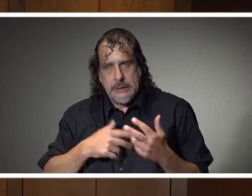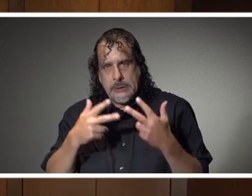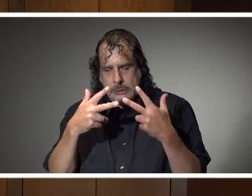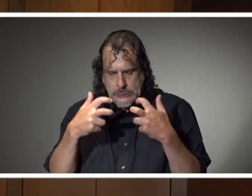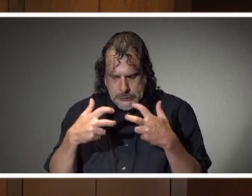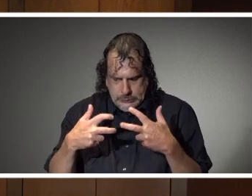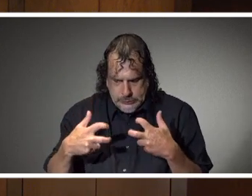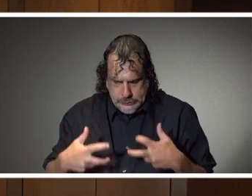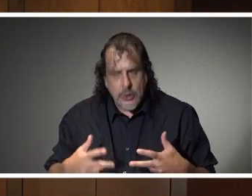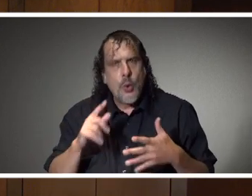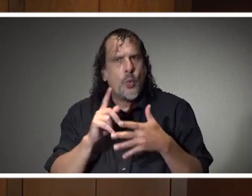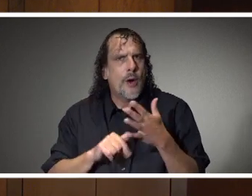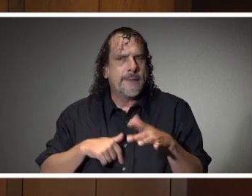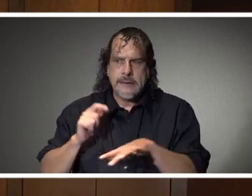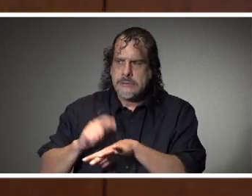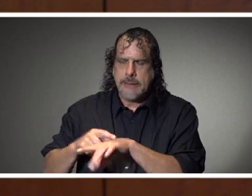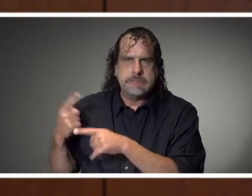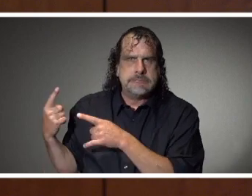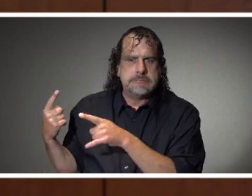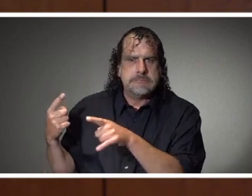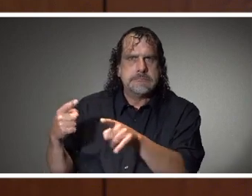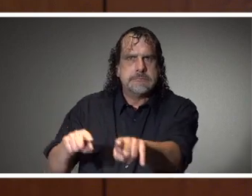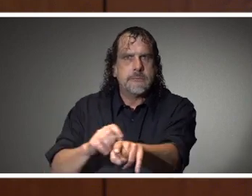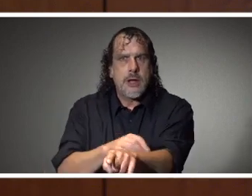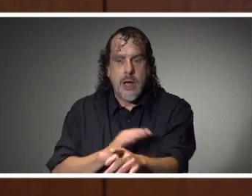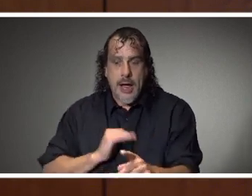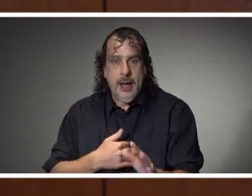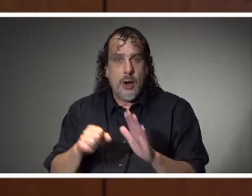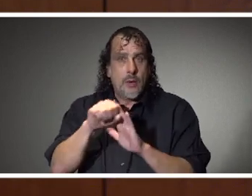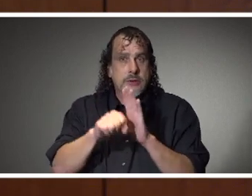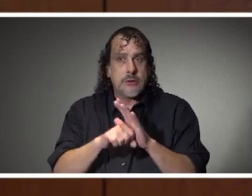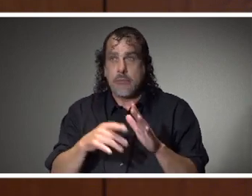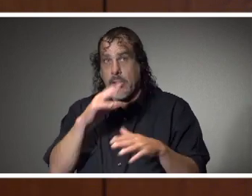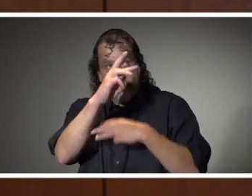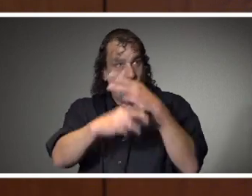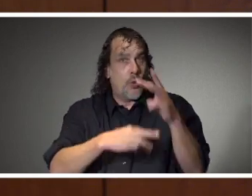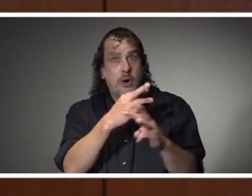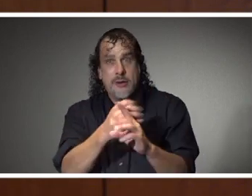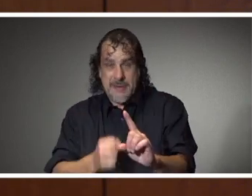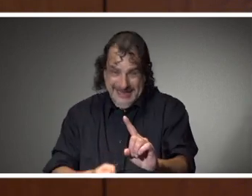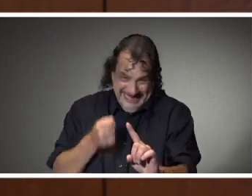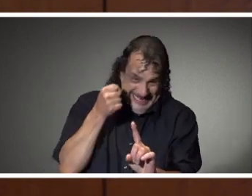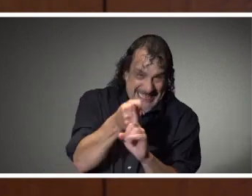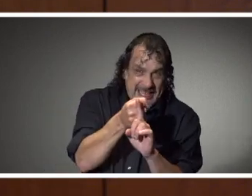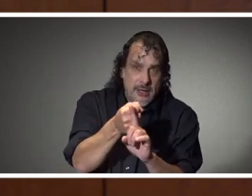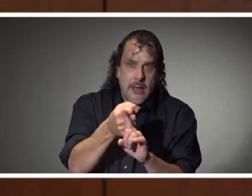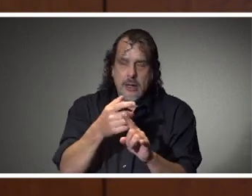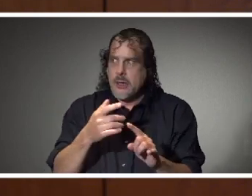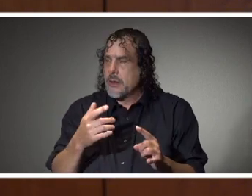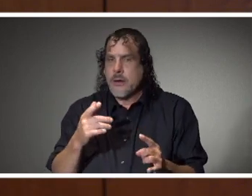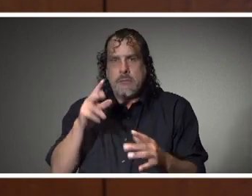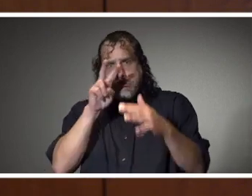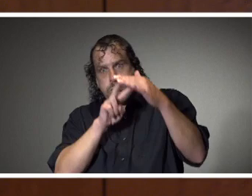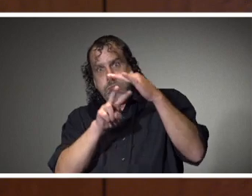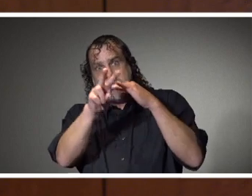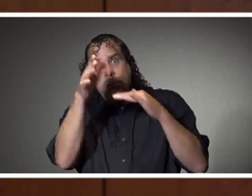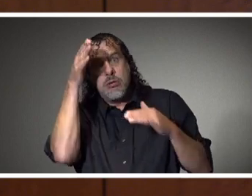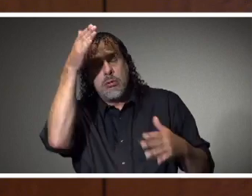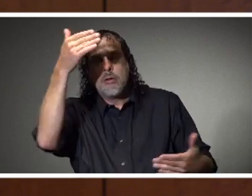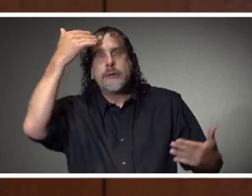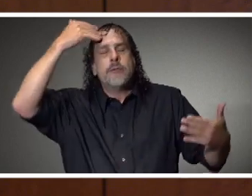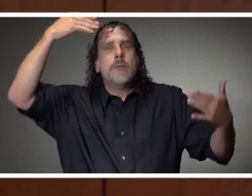this time has meant. Our state has been hit, and the world has been hit with some very unforeseen